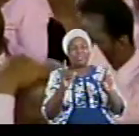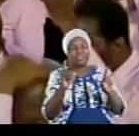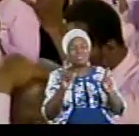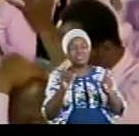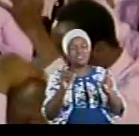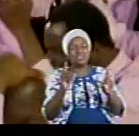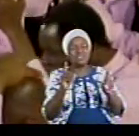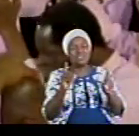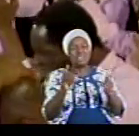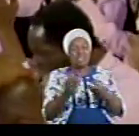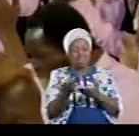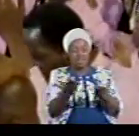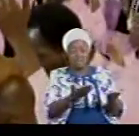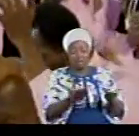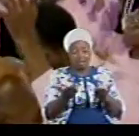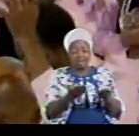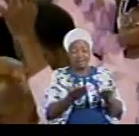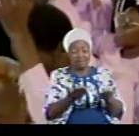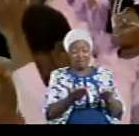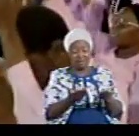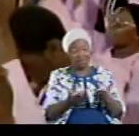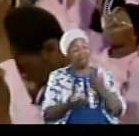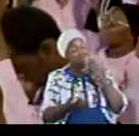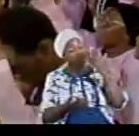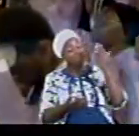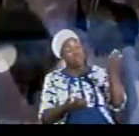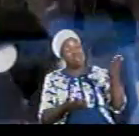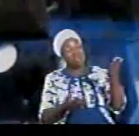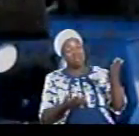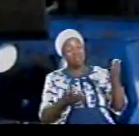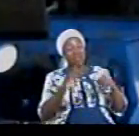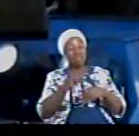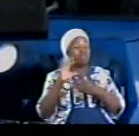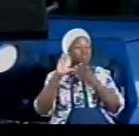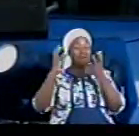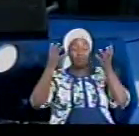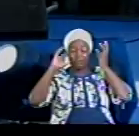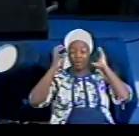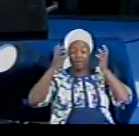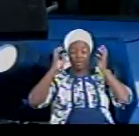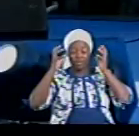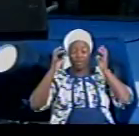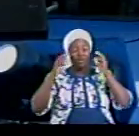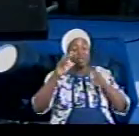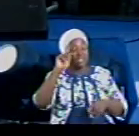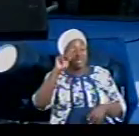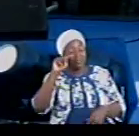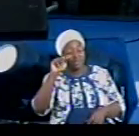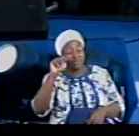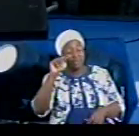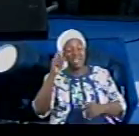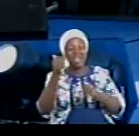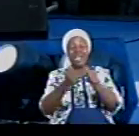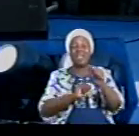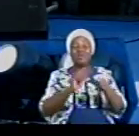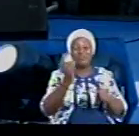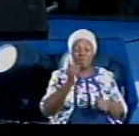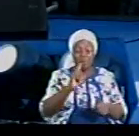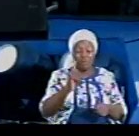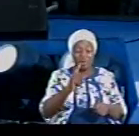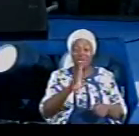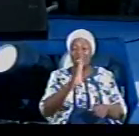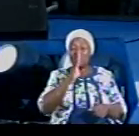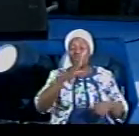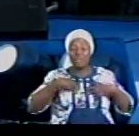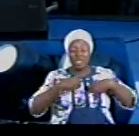here over the radio over the television everywhere be